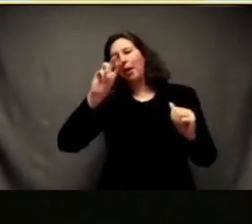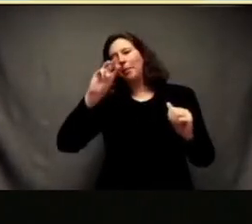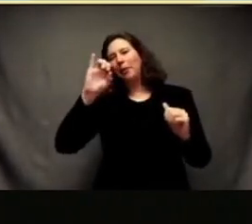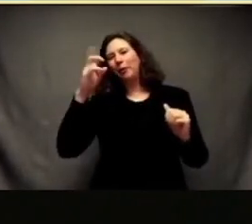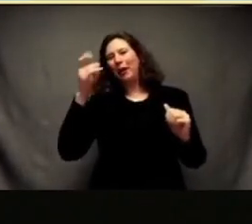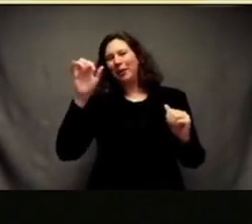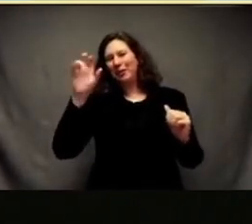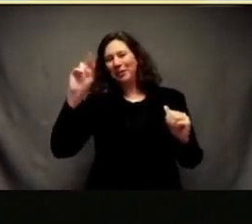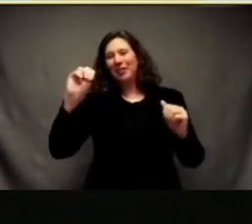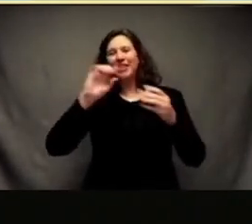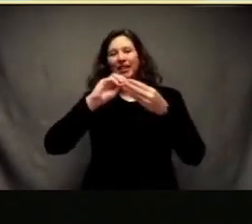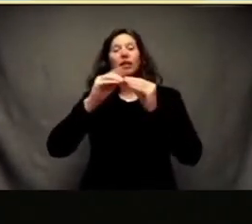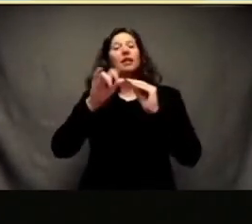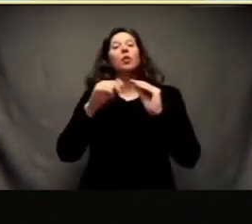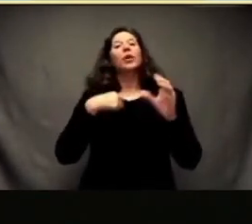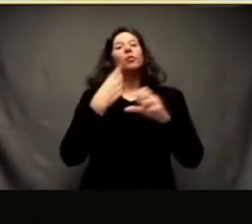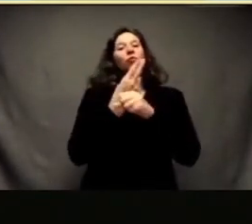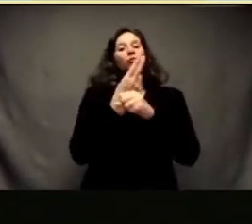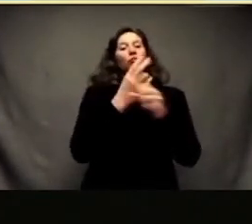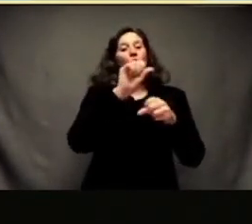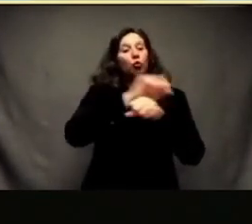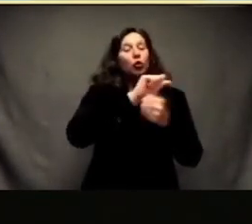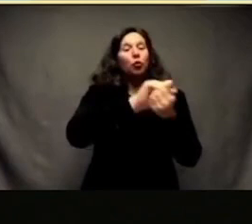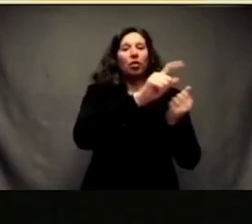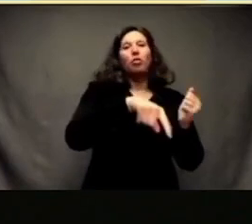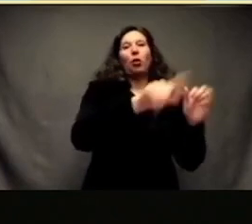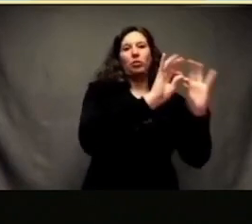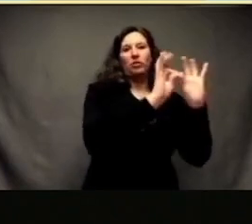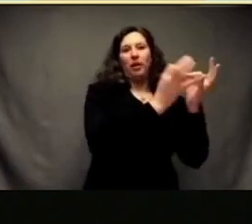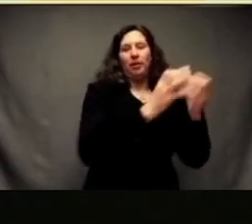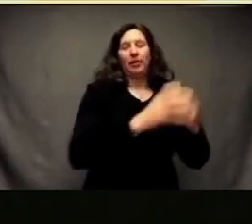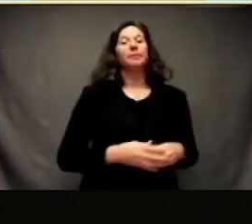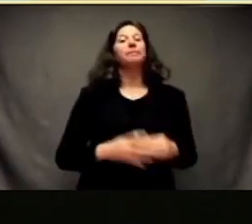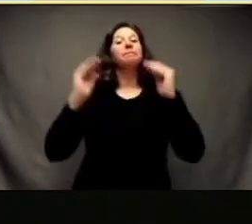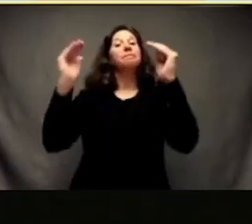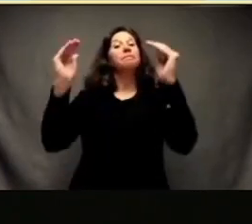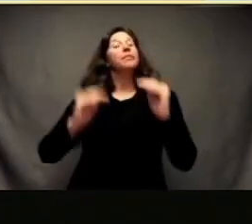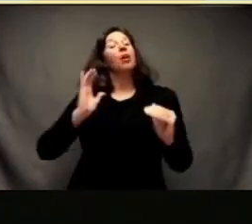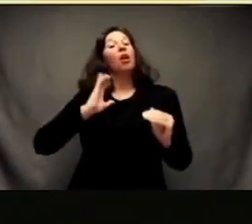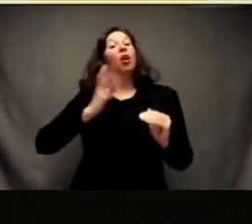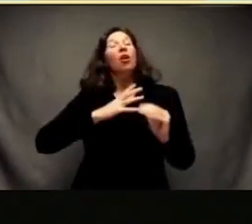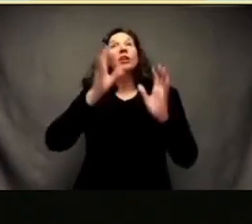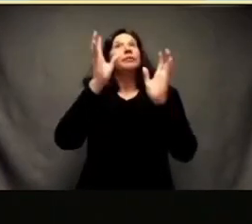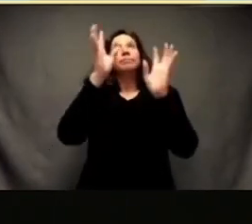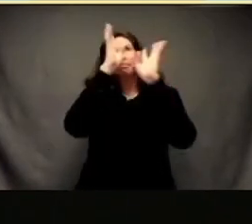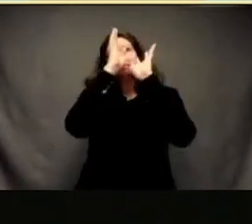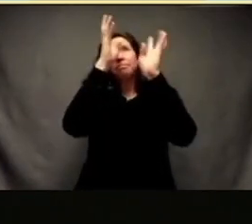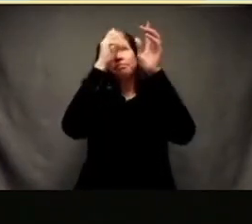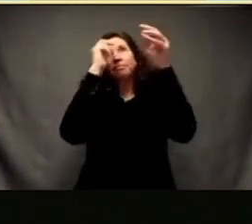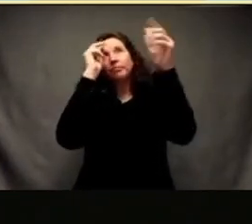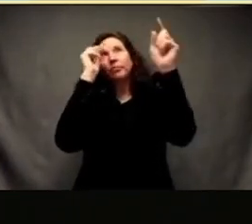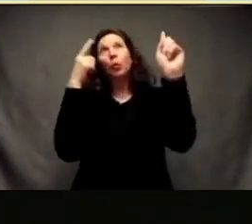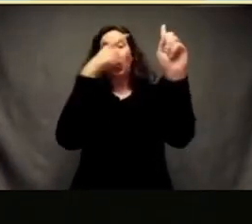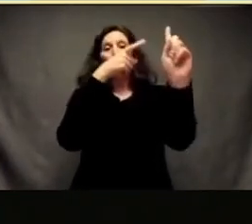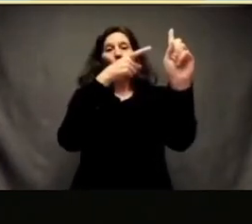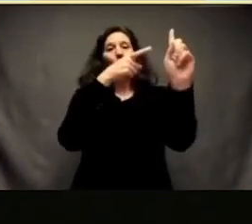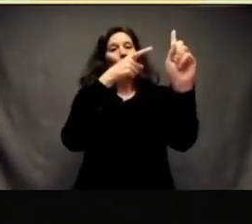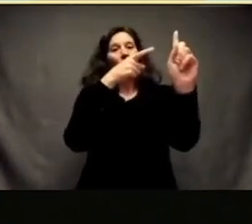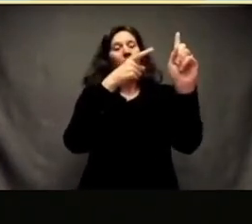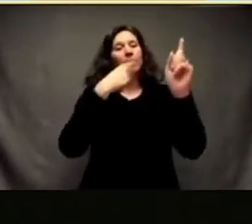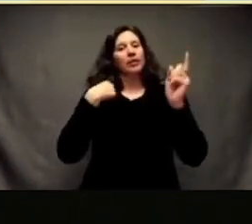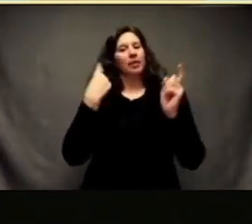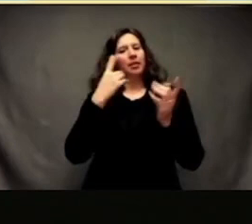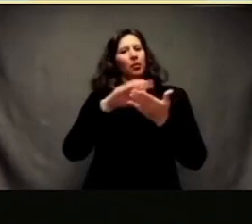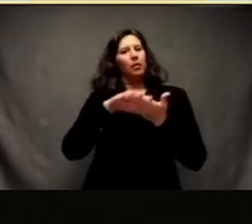Throughout our design and iterative implementations of this program, one of the key things that we've learned